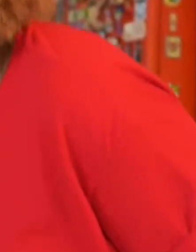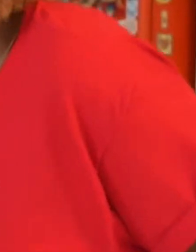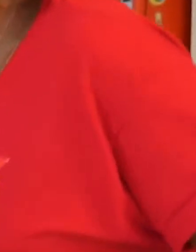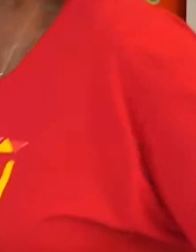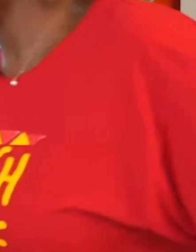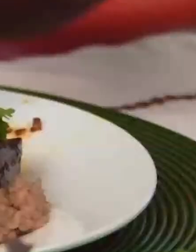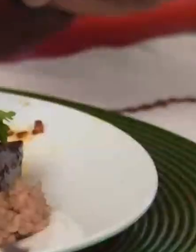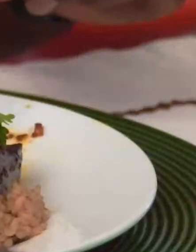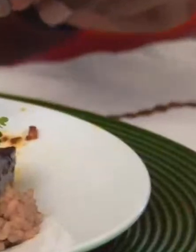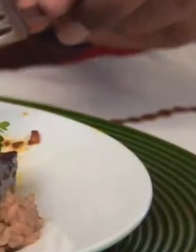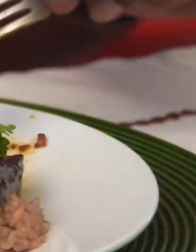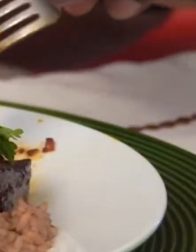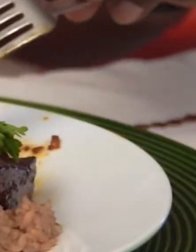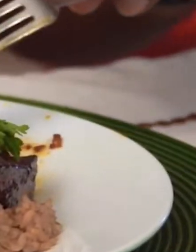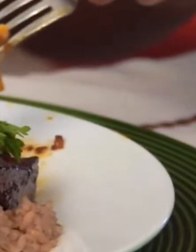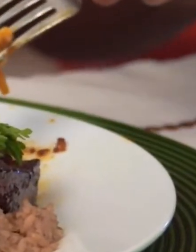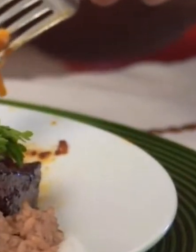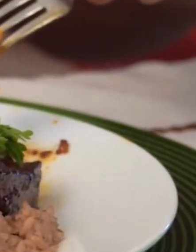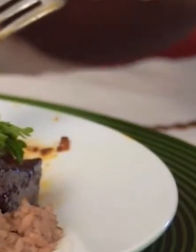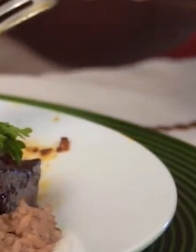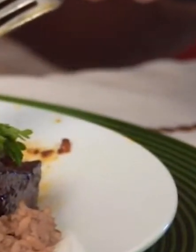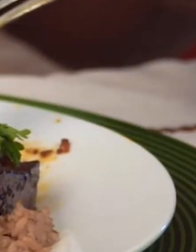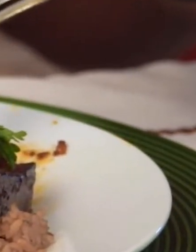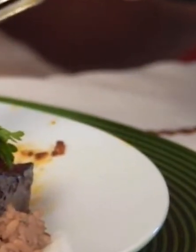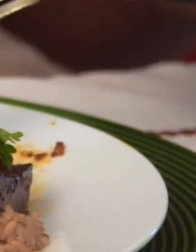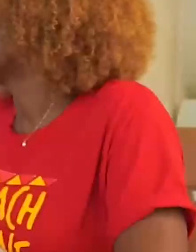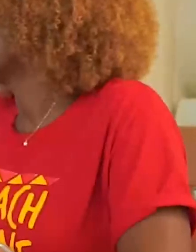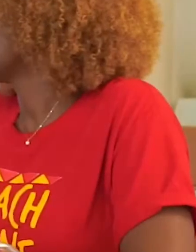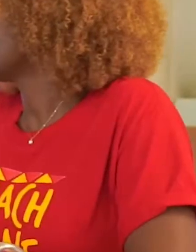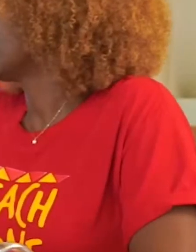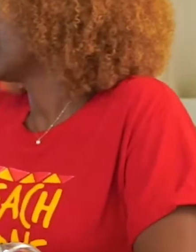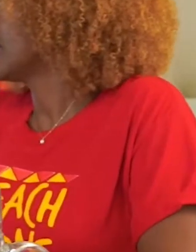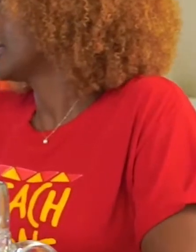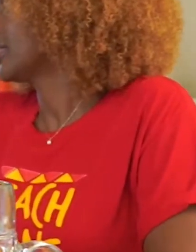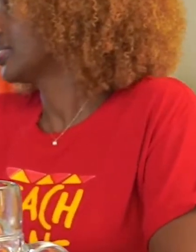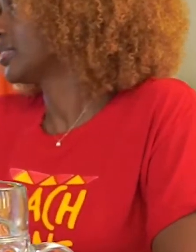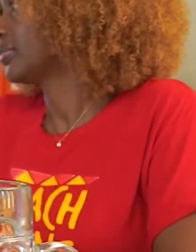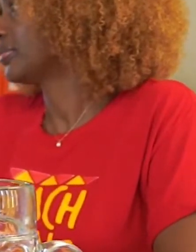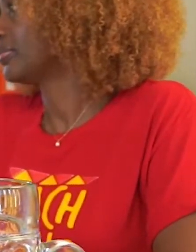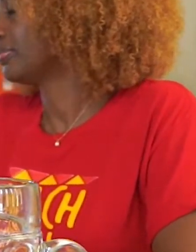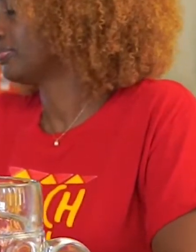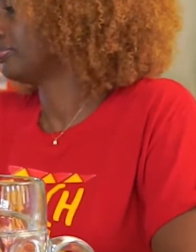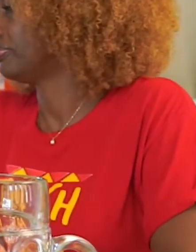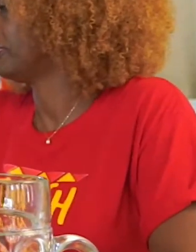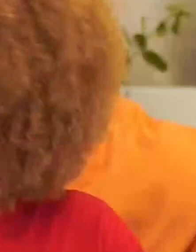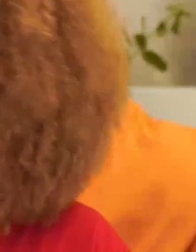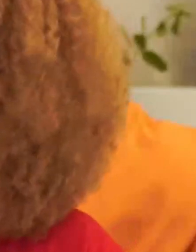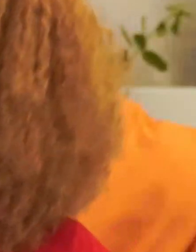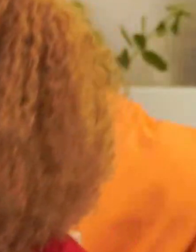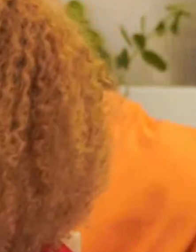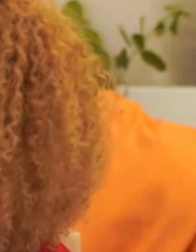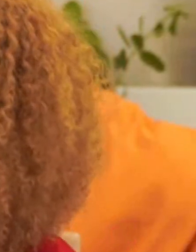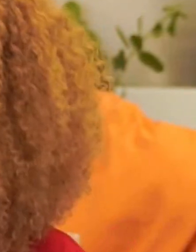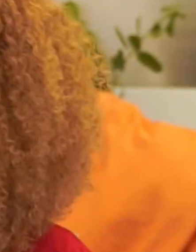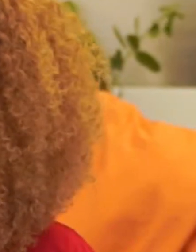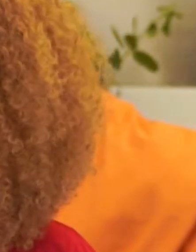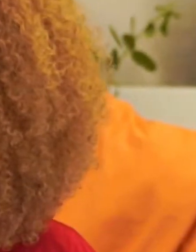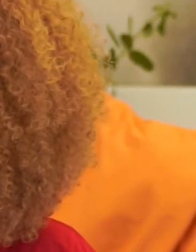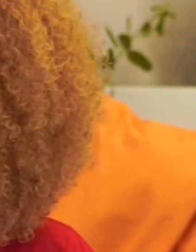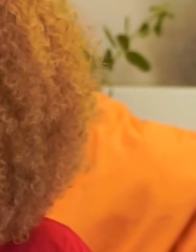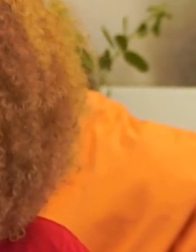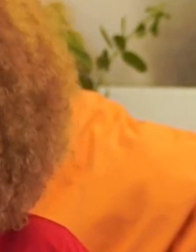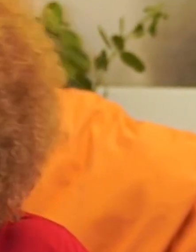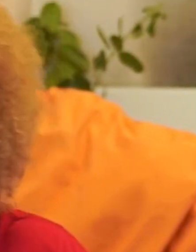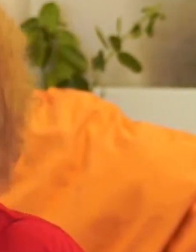Hon, I know you like your rice and pork, but I wish you would eat more vegetables. Sweetheart, why do you worry so much about what I eat? I worry because you have high